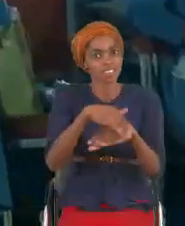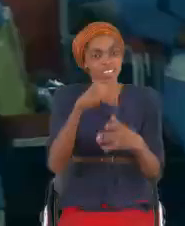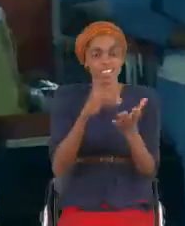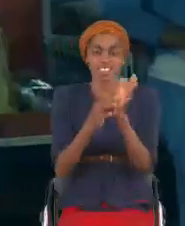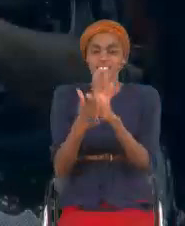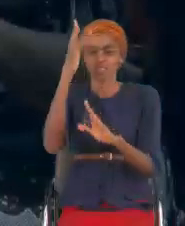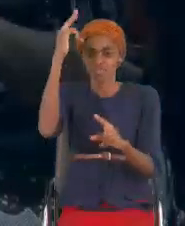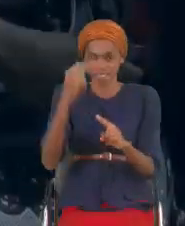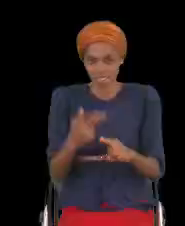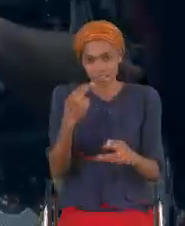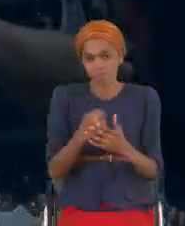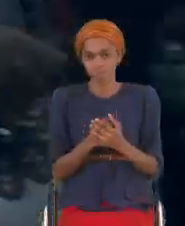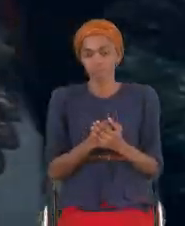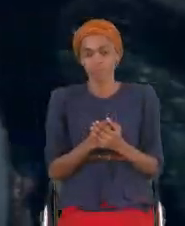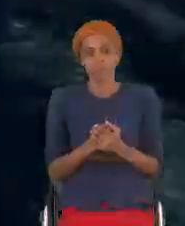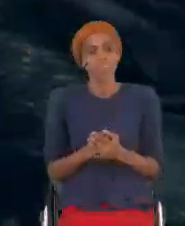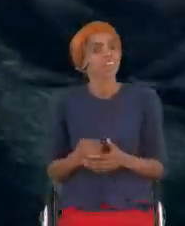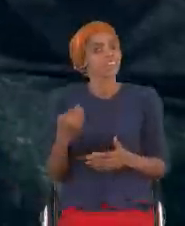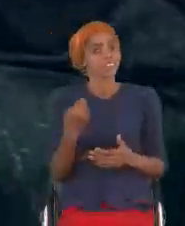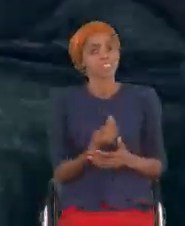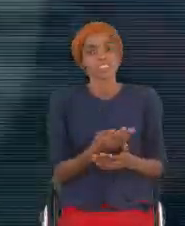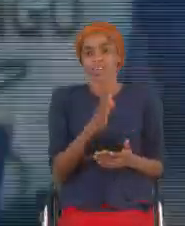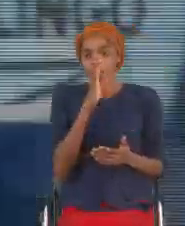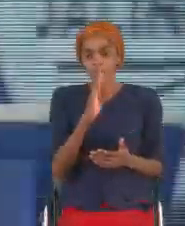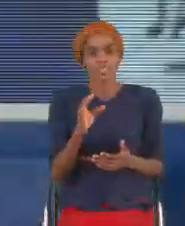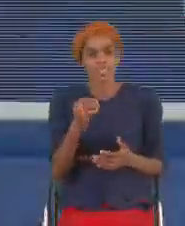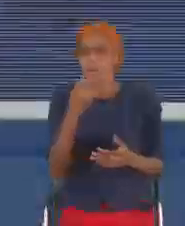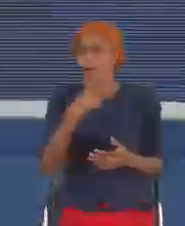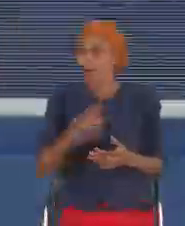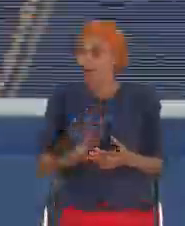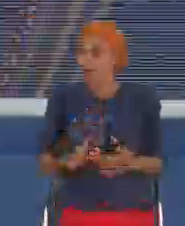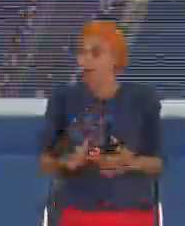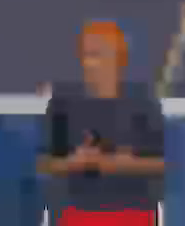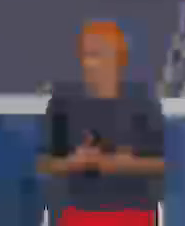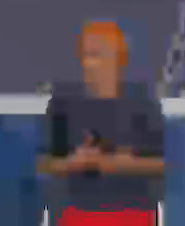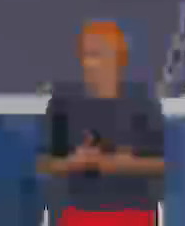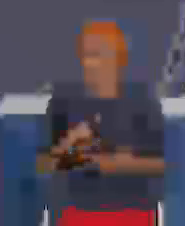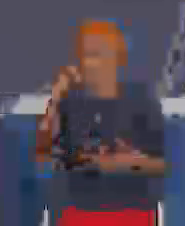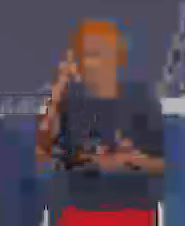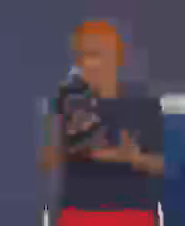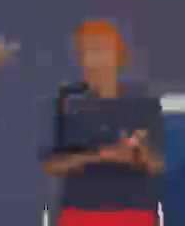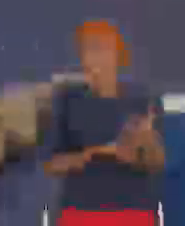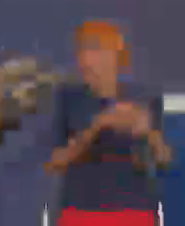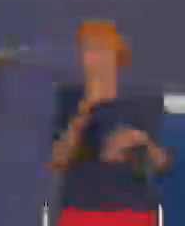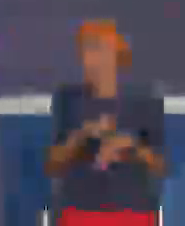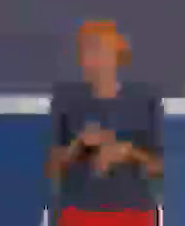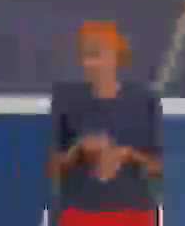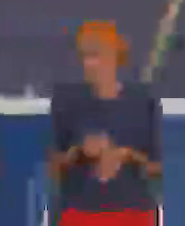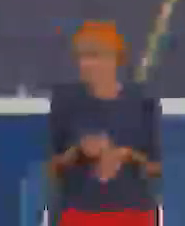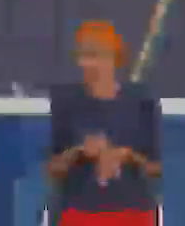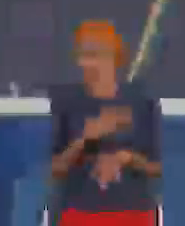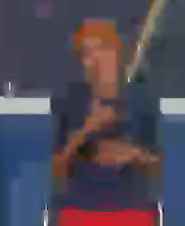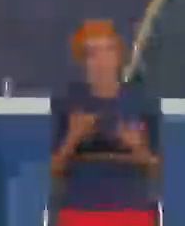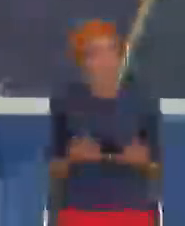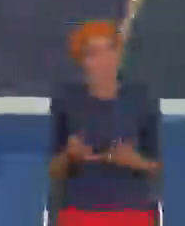Jesus' name. There had been famine, poverty, penury for a long time. And now the prophet of